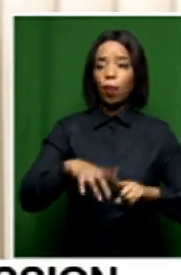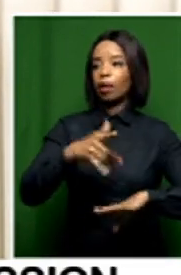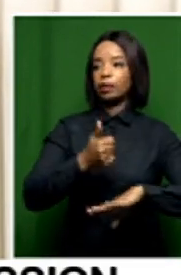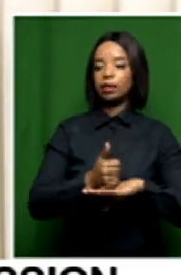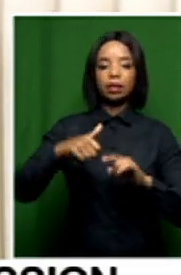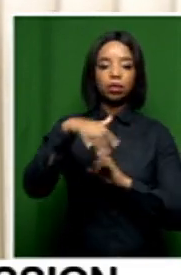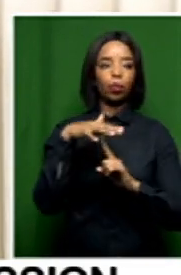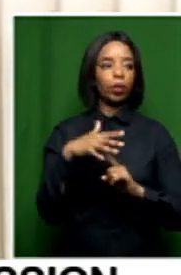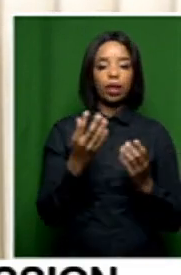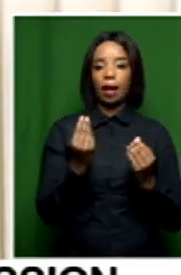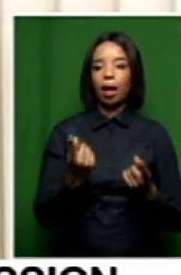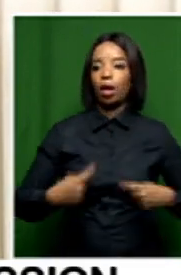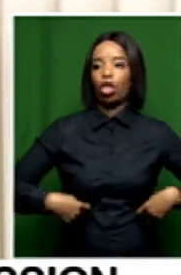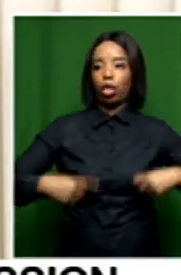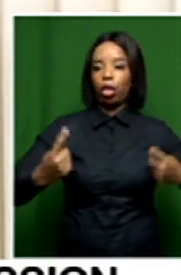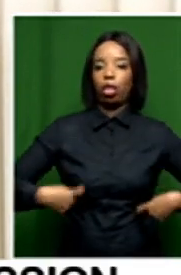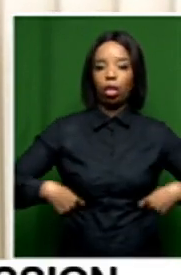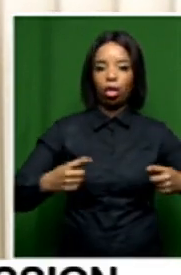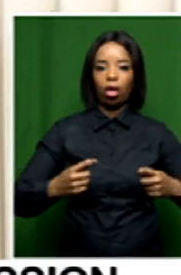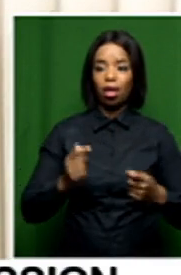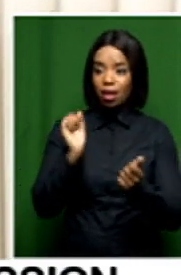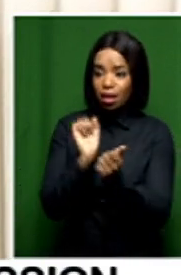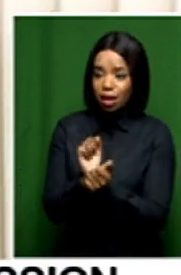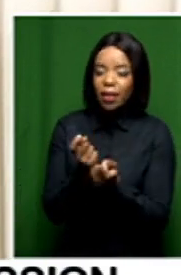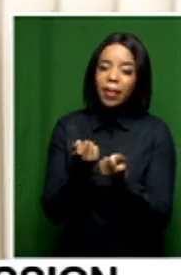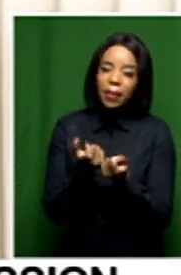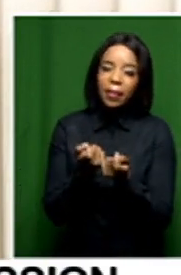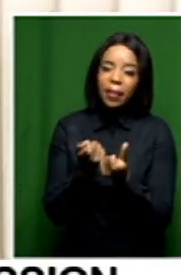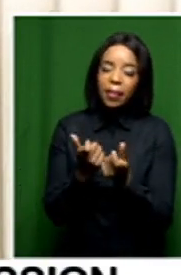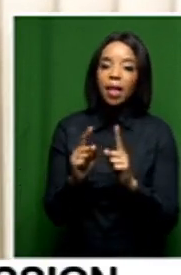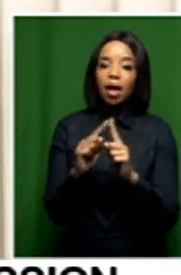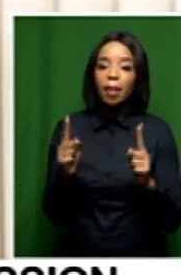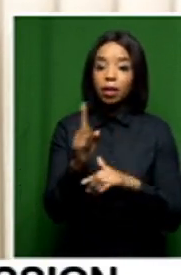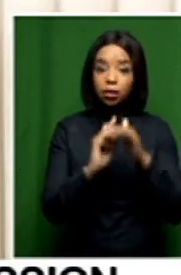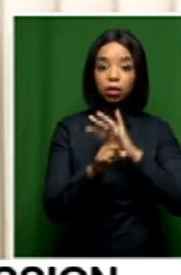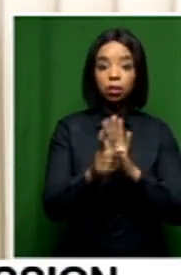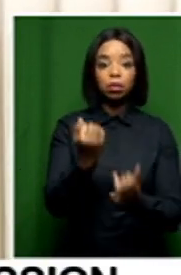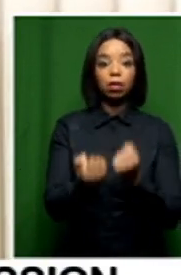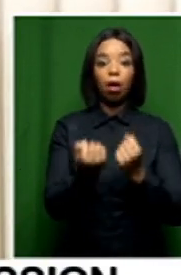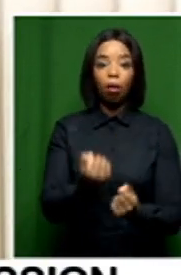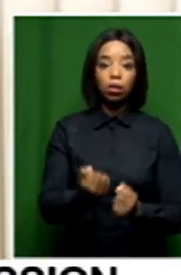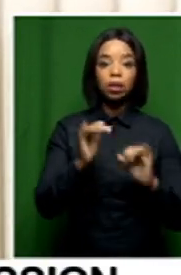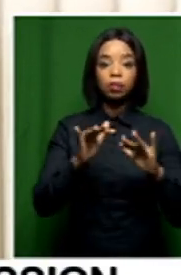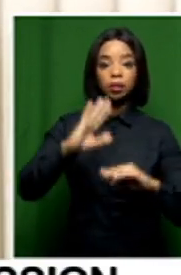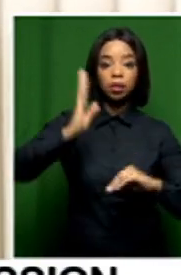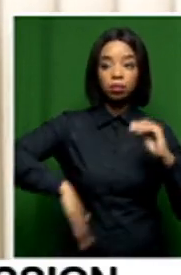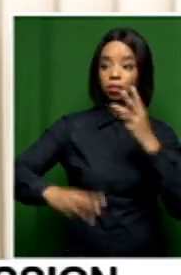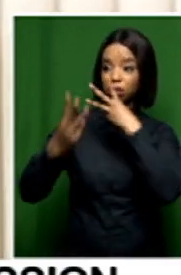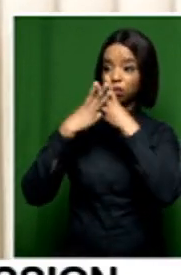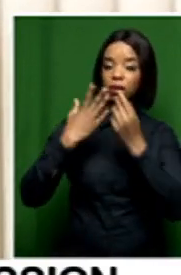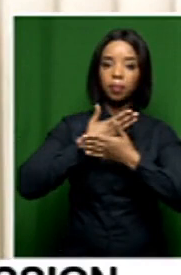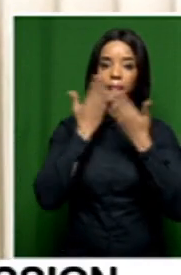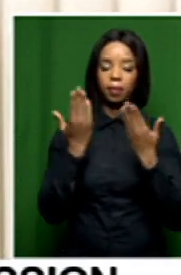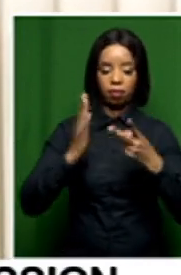been, let's say, a few arrests. I haven't seen a conviction, but has tend to be corrected. There have been no recoveries of money, but has tend to be